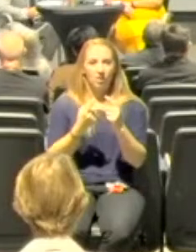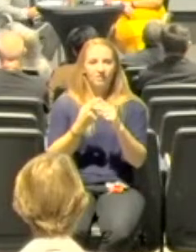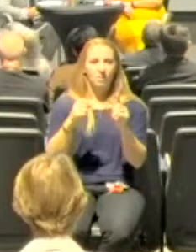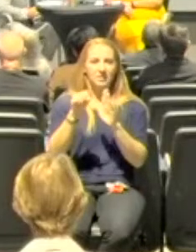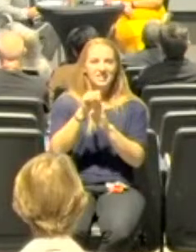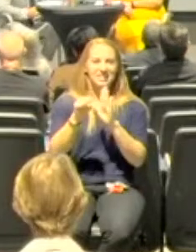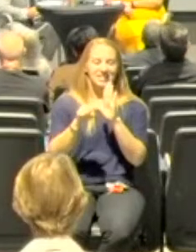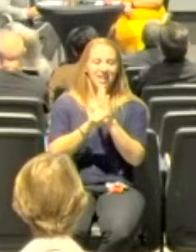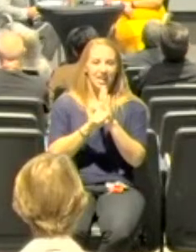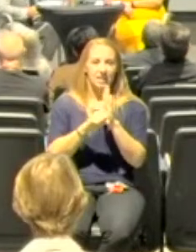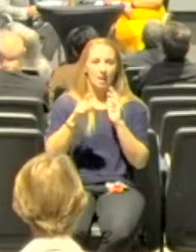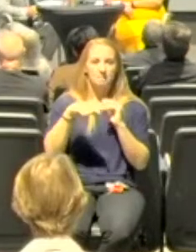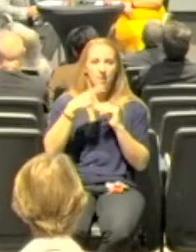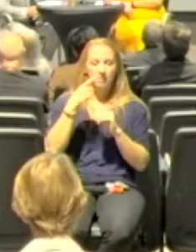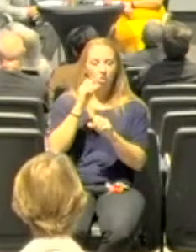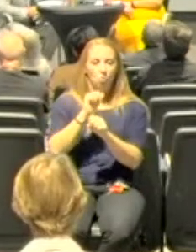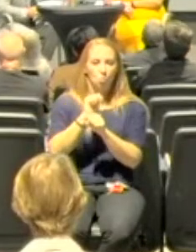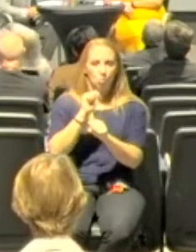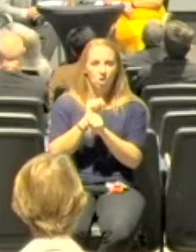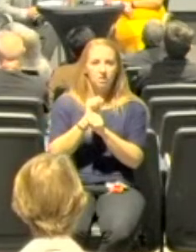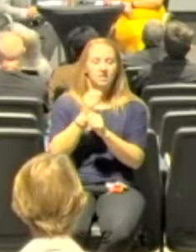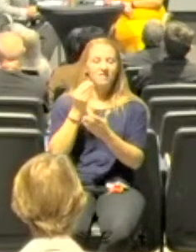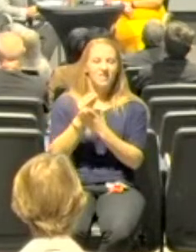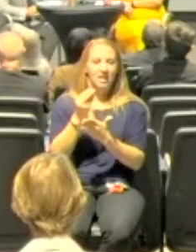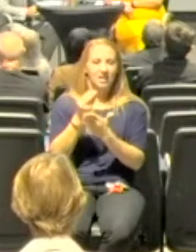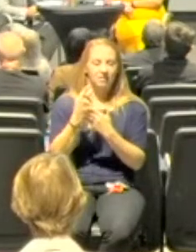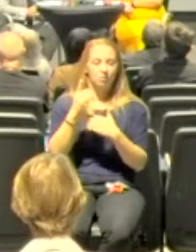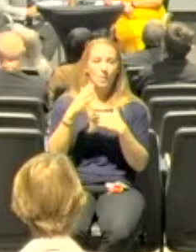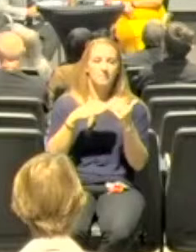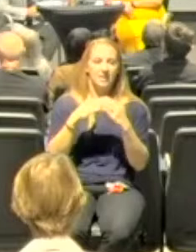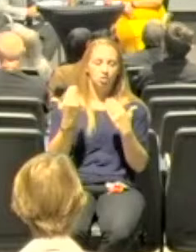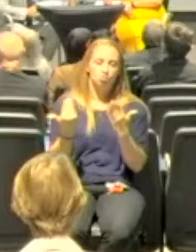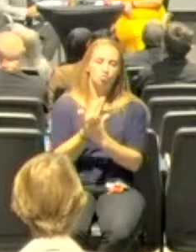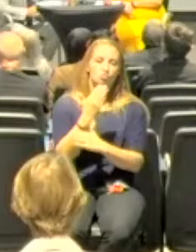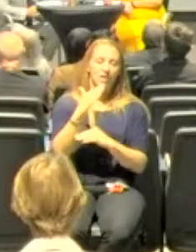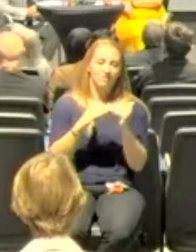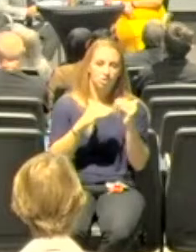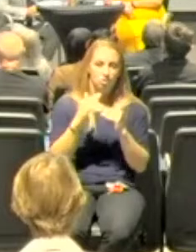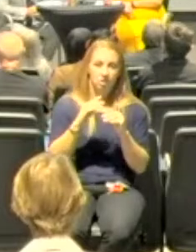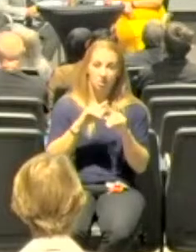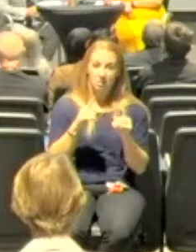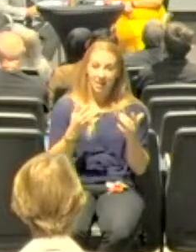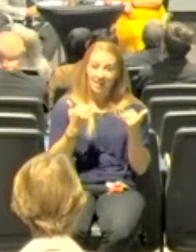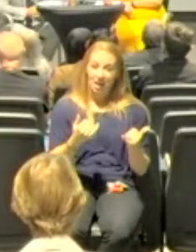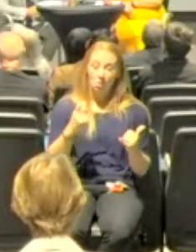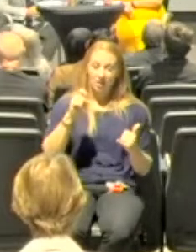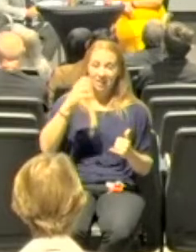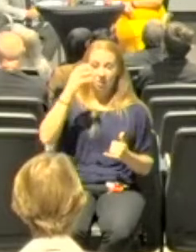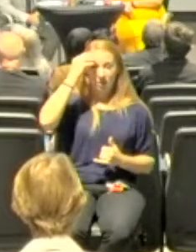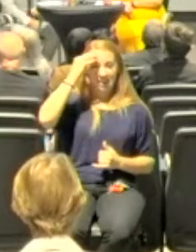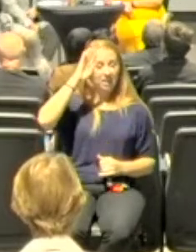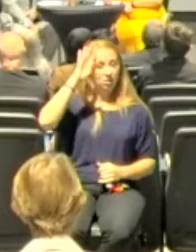Public Works Division and Board for funding to build new infrastructures, but it's time to kind of think outside